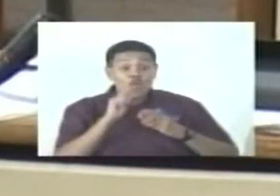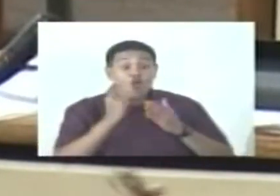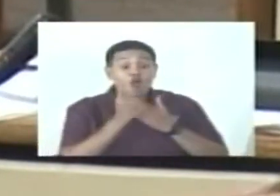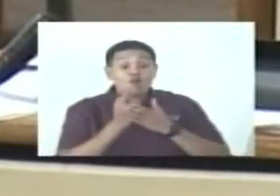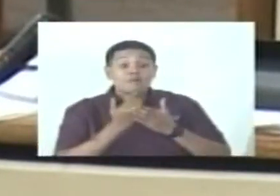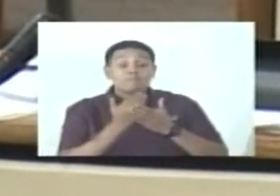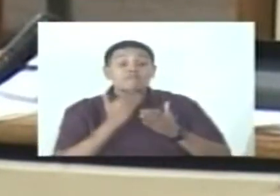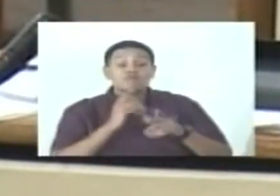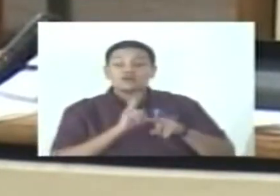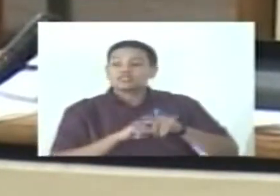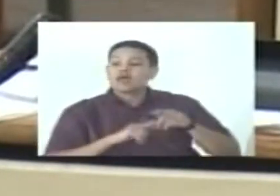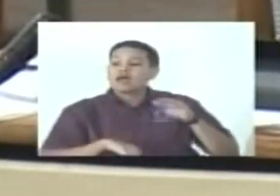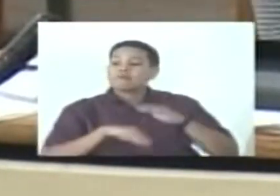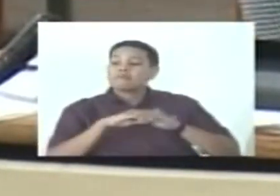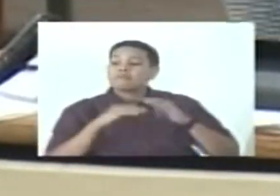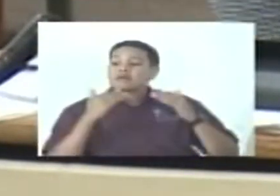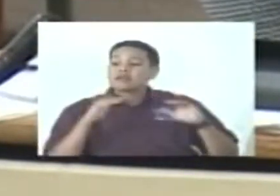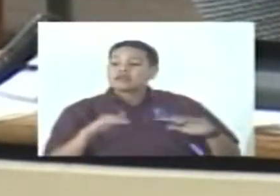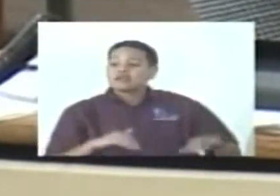curfew.